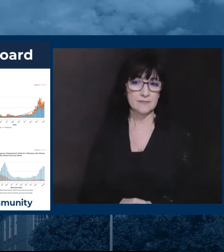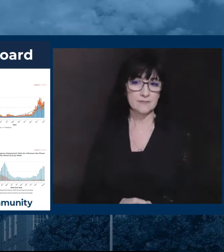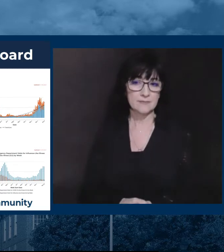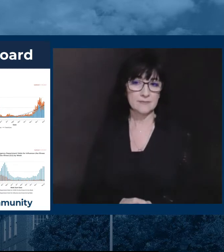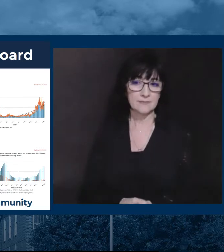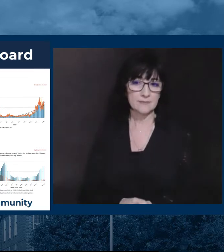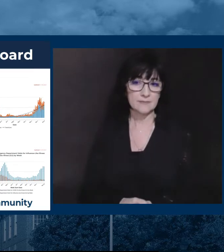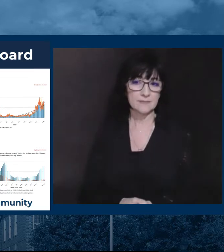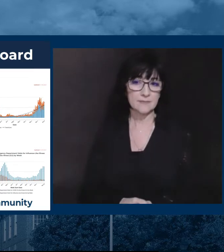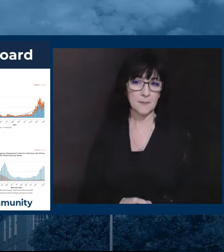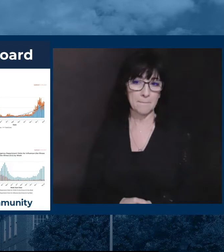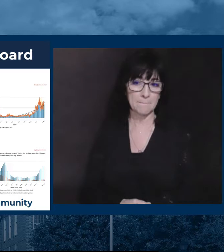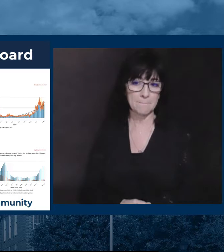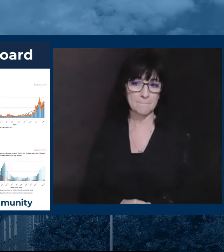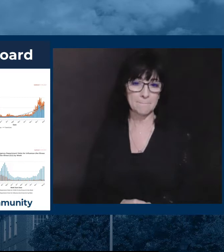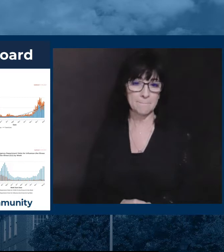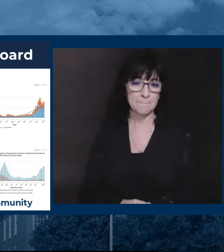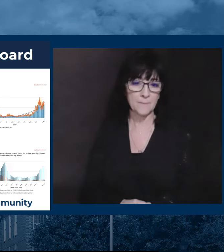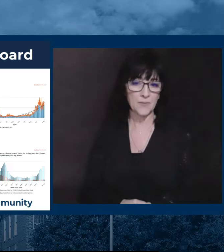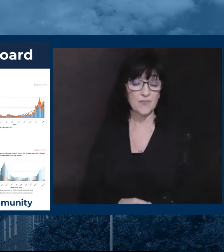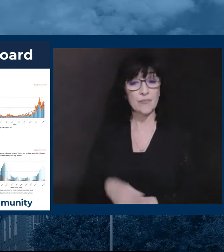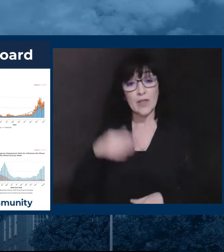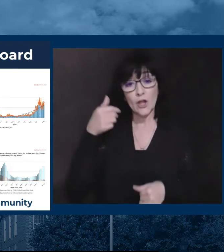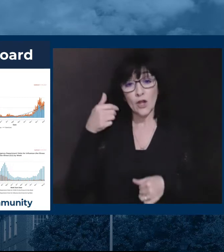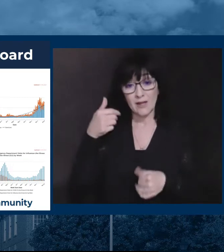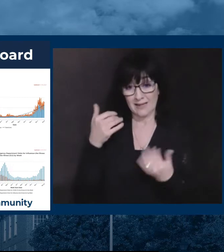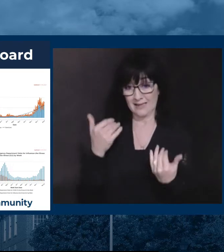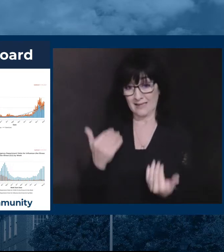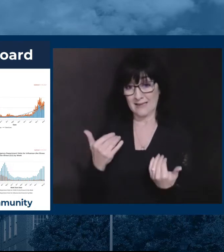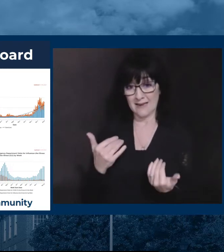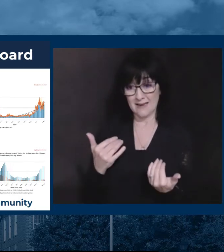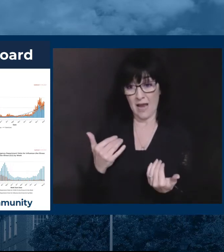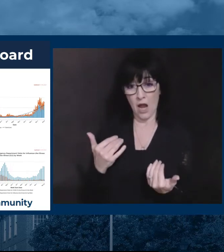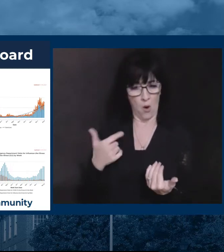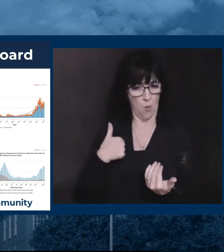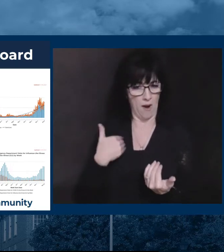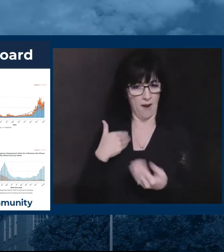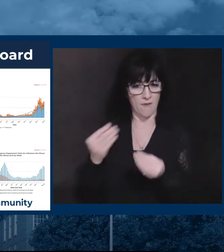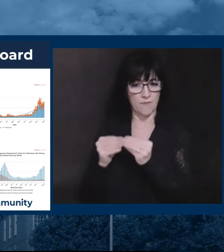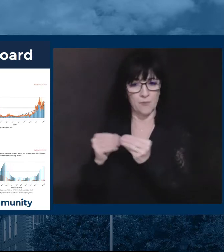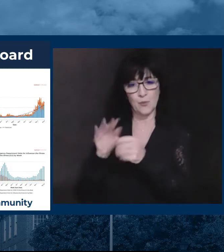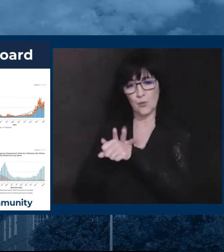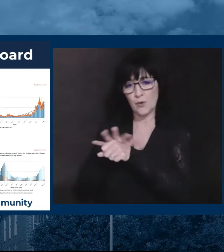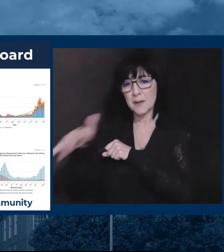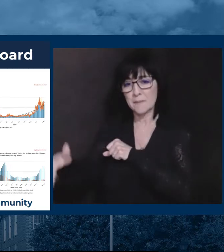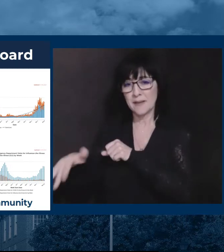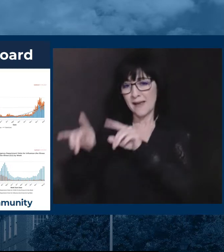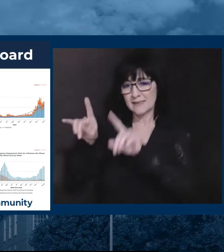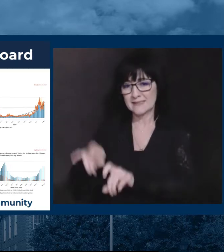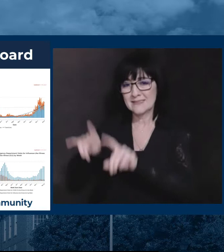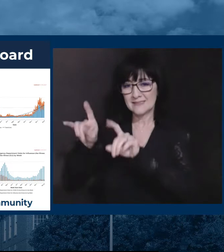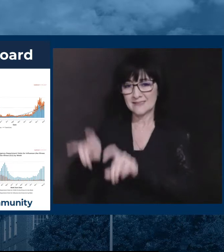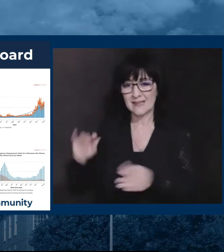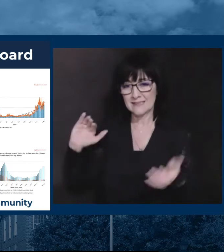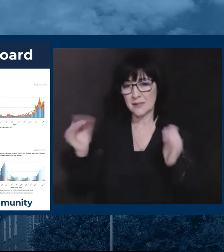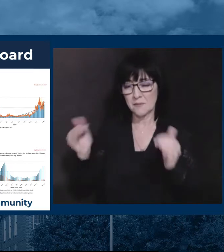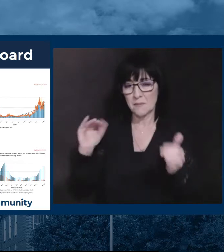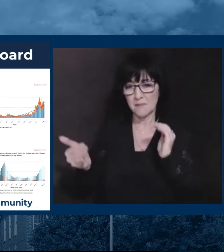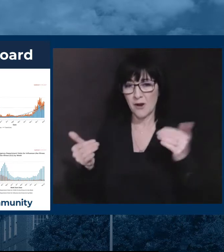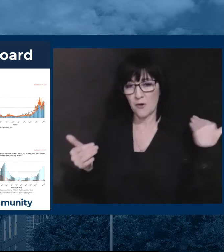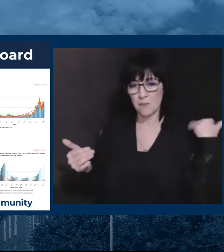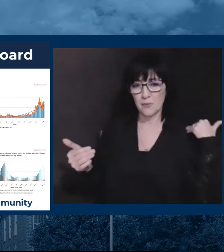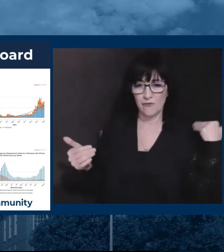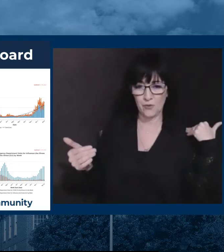incredibly greater number of testing that we're doing today. We had a goal of